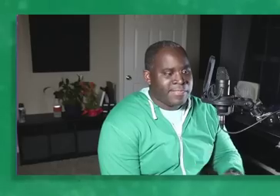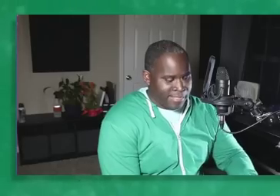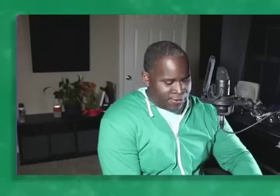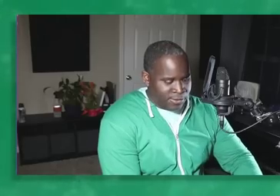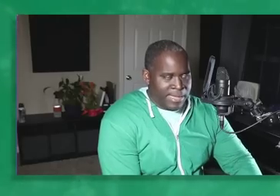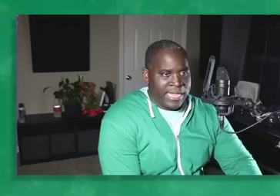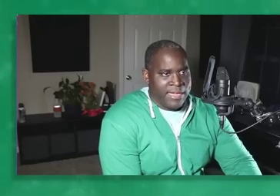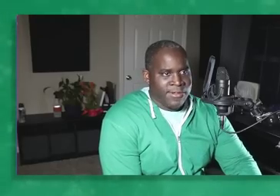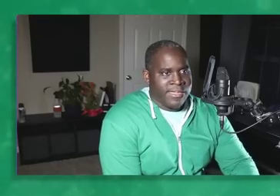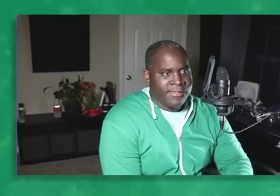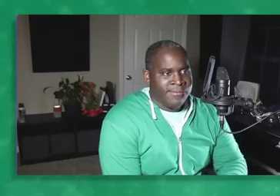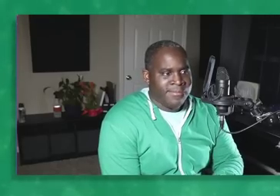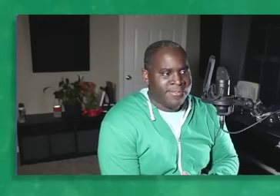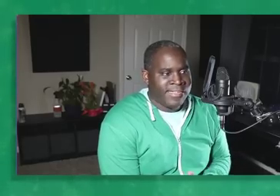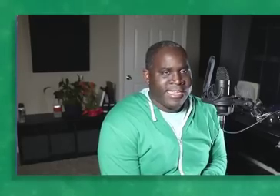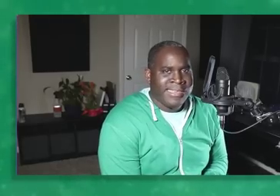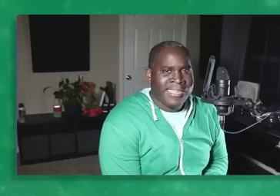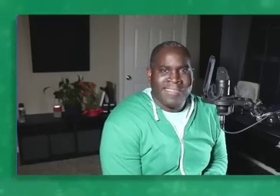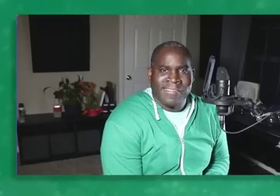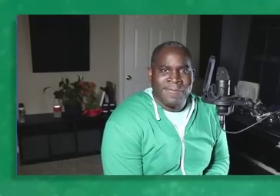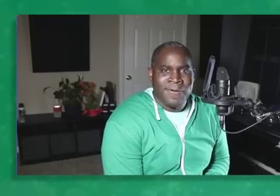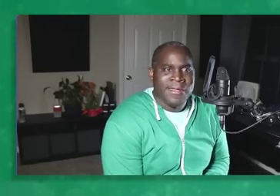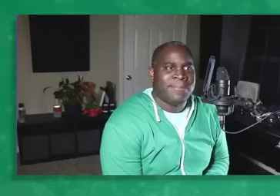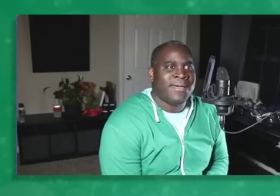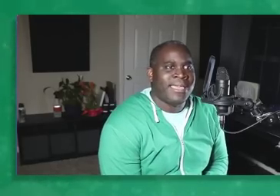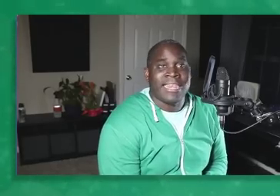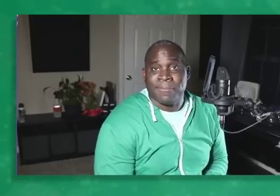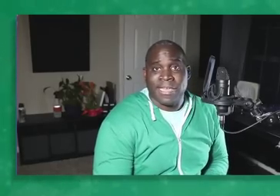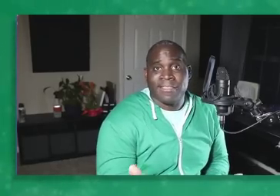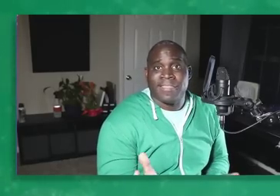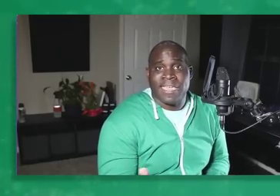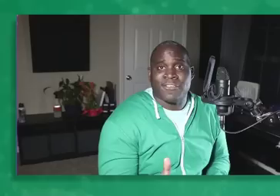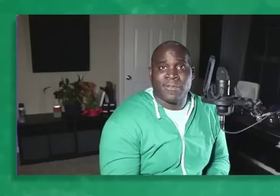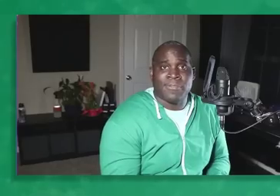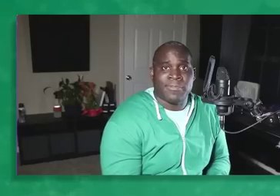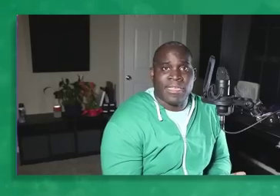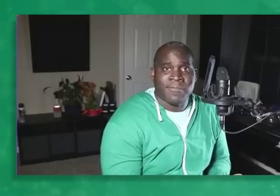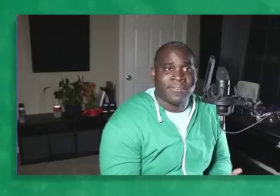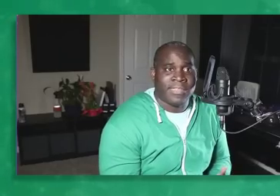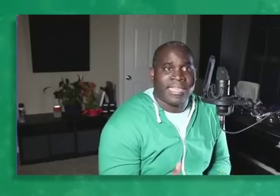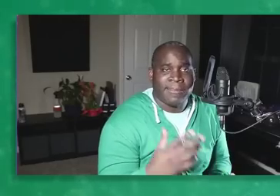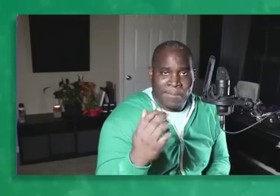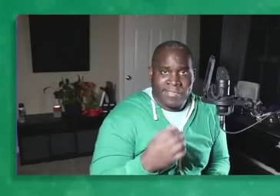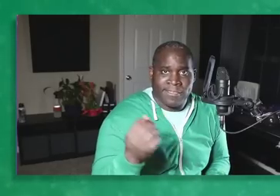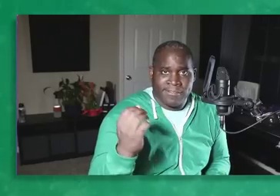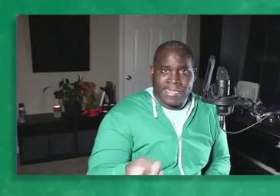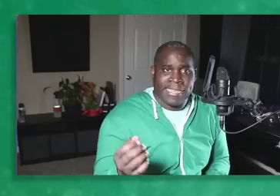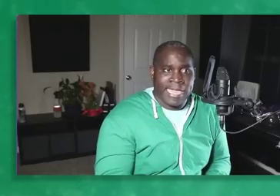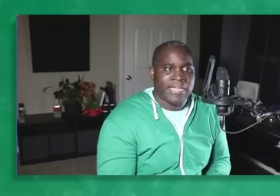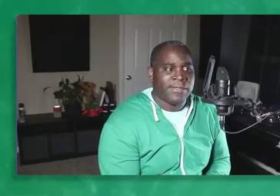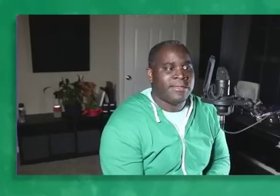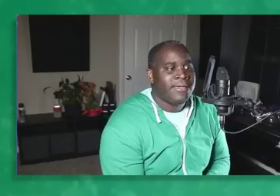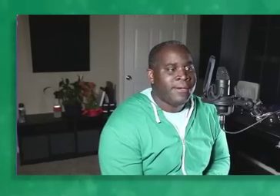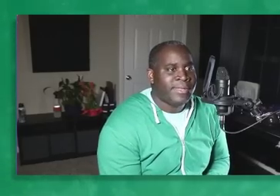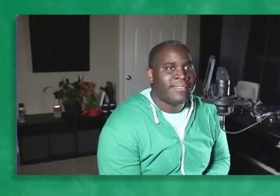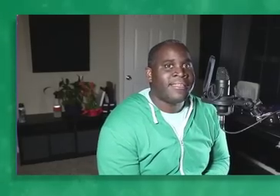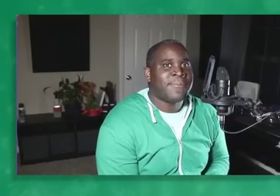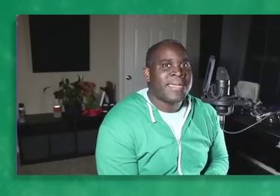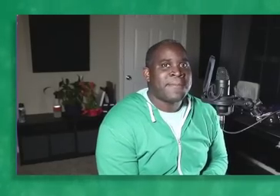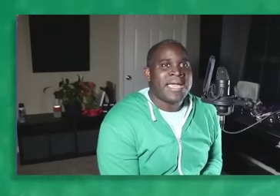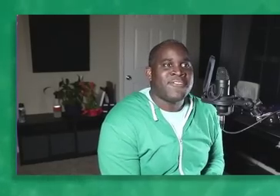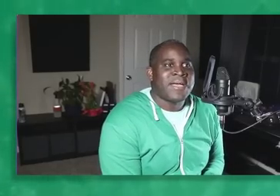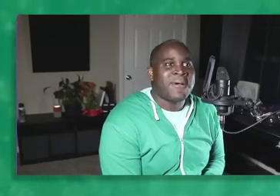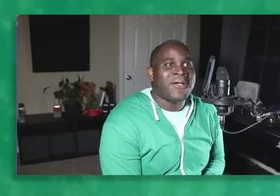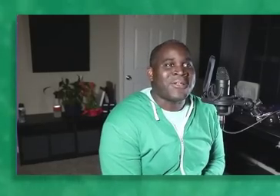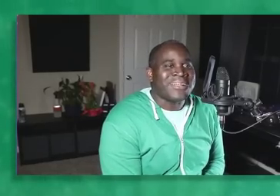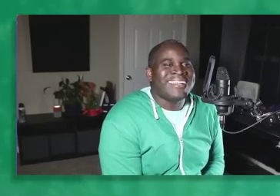not saying that they should make every scene easy for it, but I'm glad that they actually went through the effort to like make the signing accurate. But it does